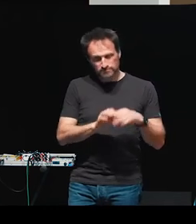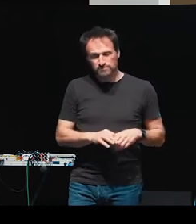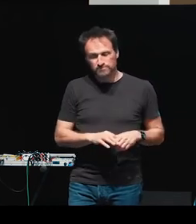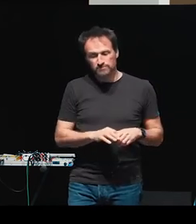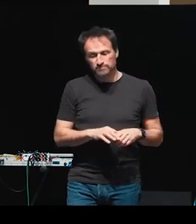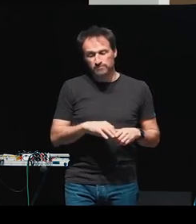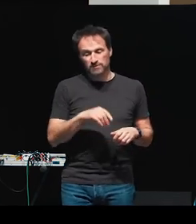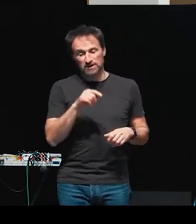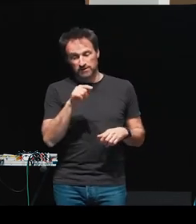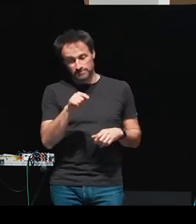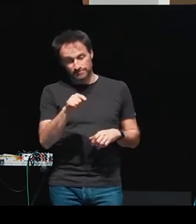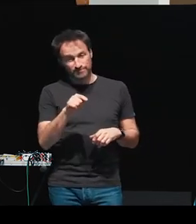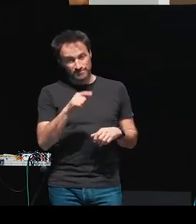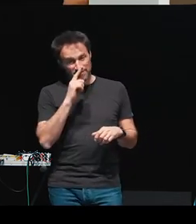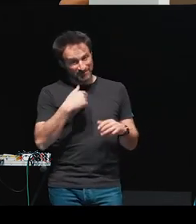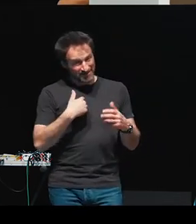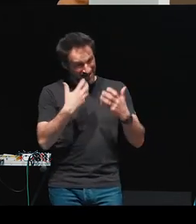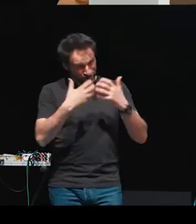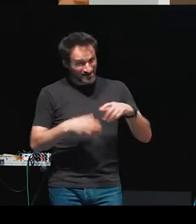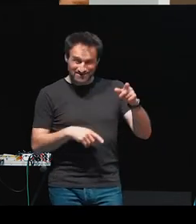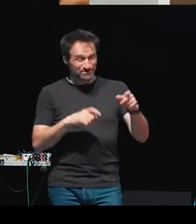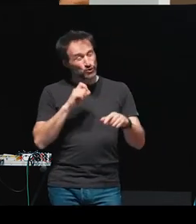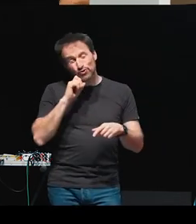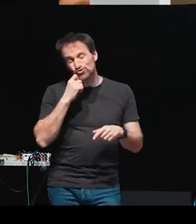both render this super cool app.